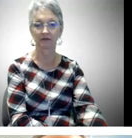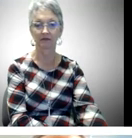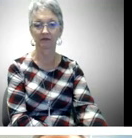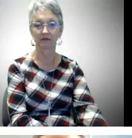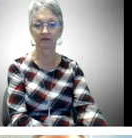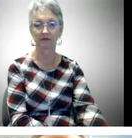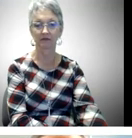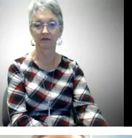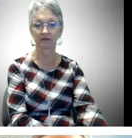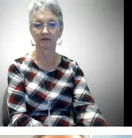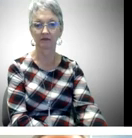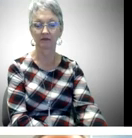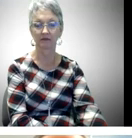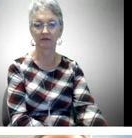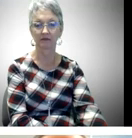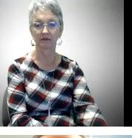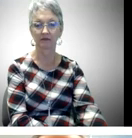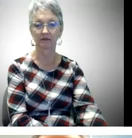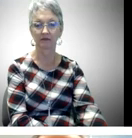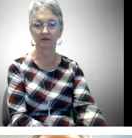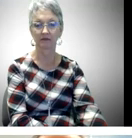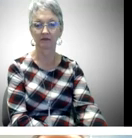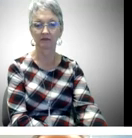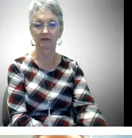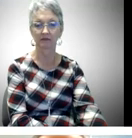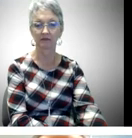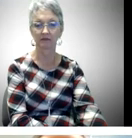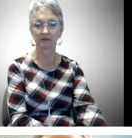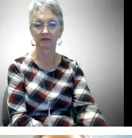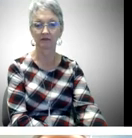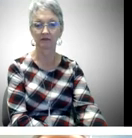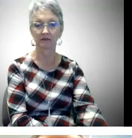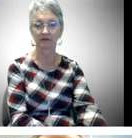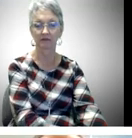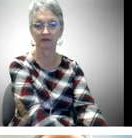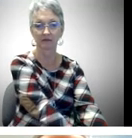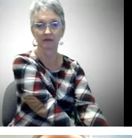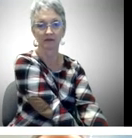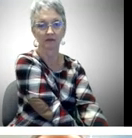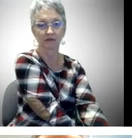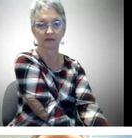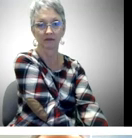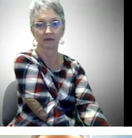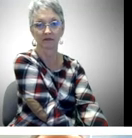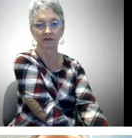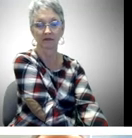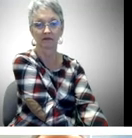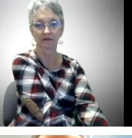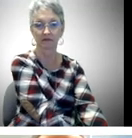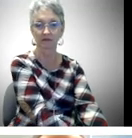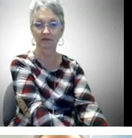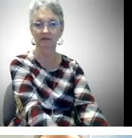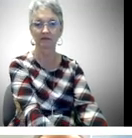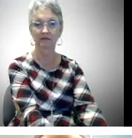tracked the statute, and it just states what the law requires. Delaware just passed a supported decision-making